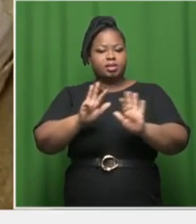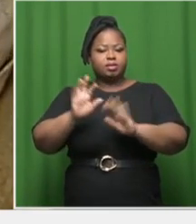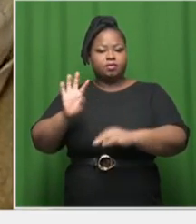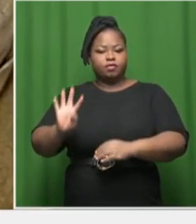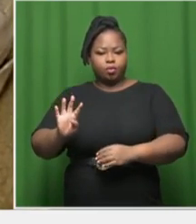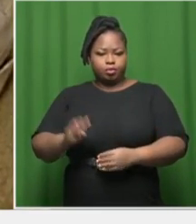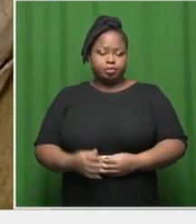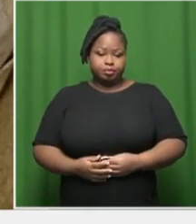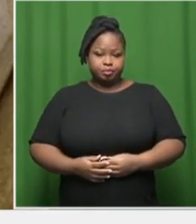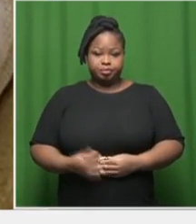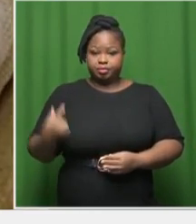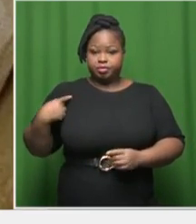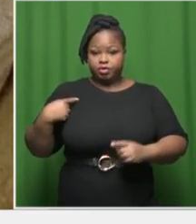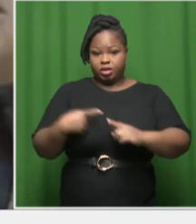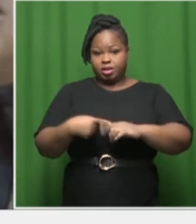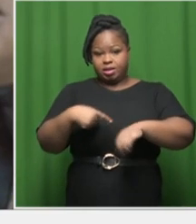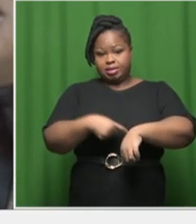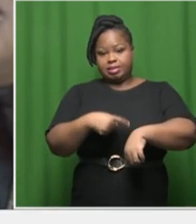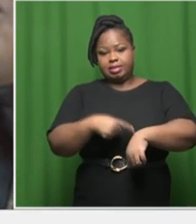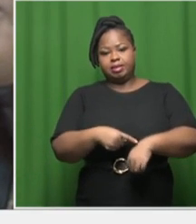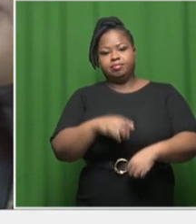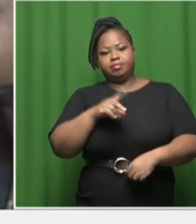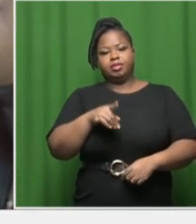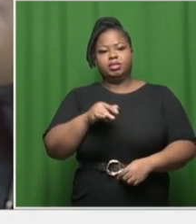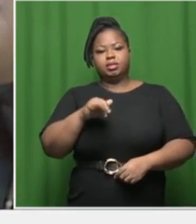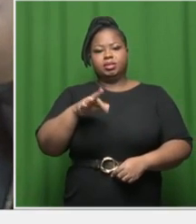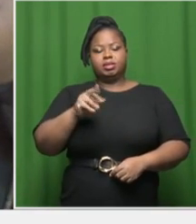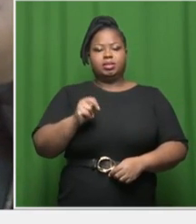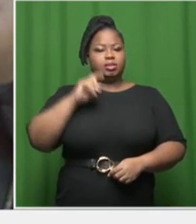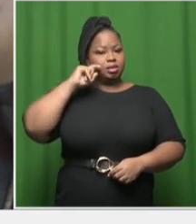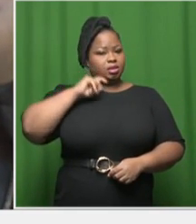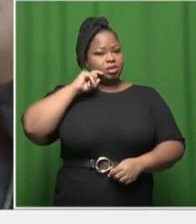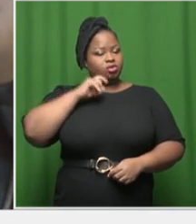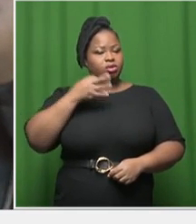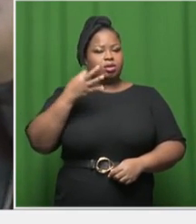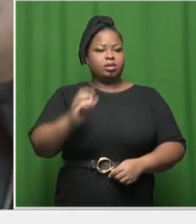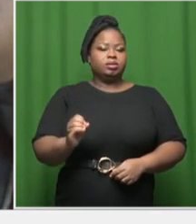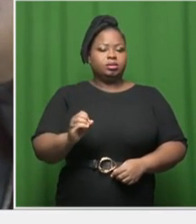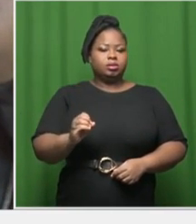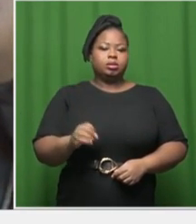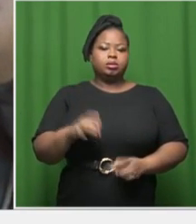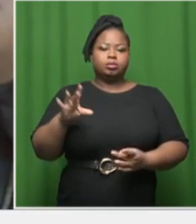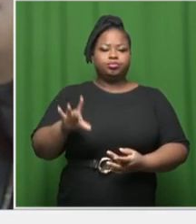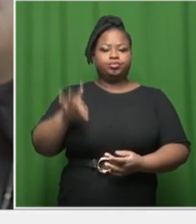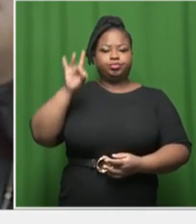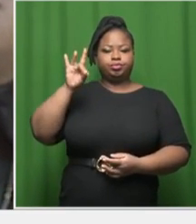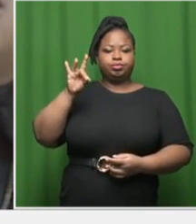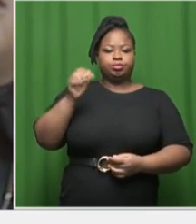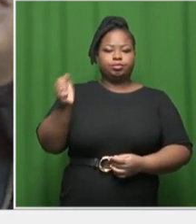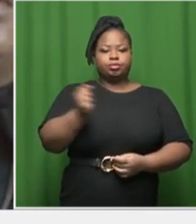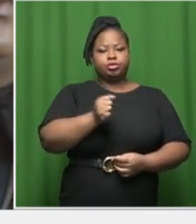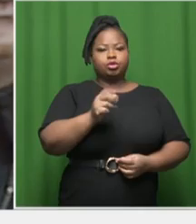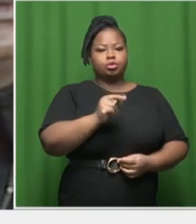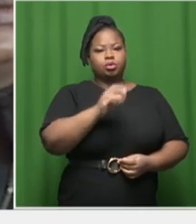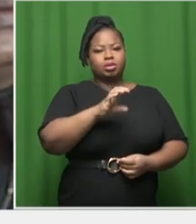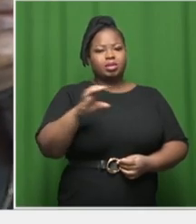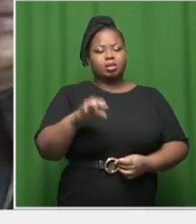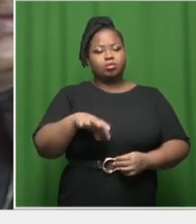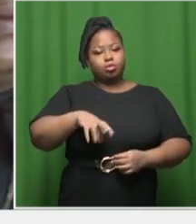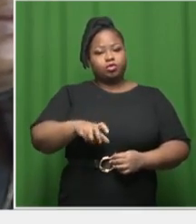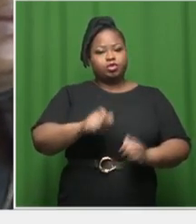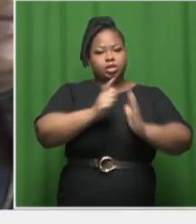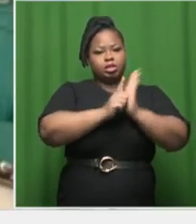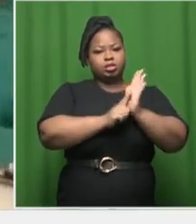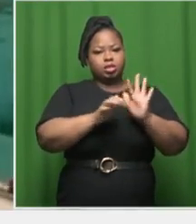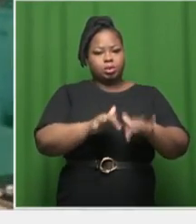1994. During that time, Joemat-Petterson, at an age of 30, was elected to the Northern Cape Provincial